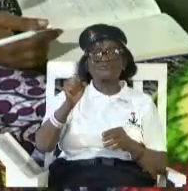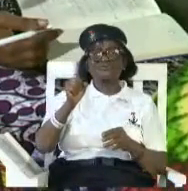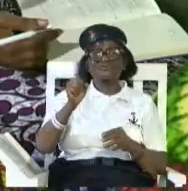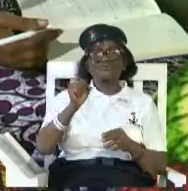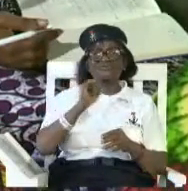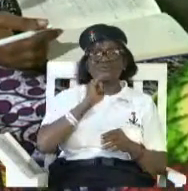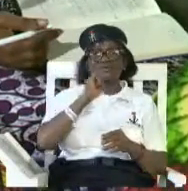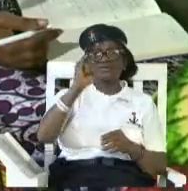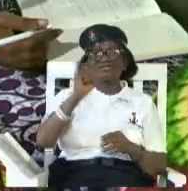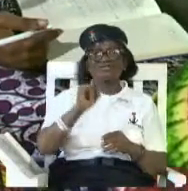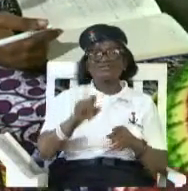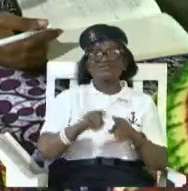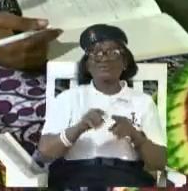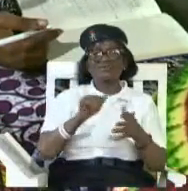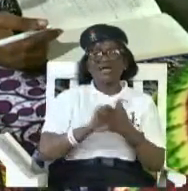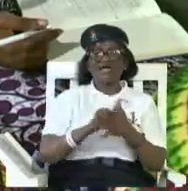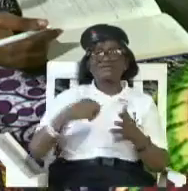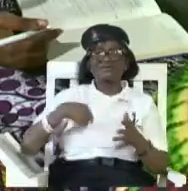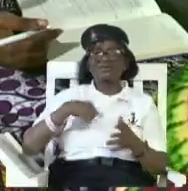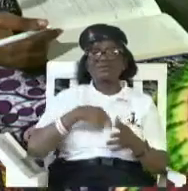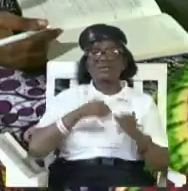is so that we can dig deep,